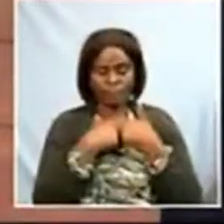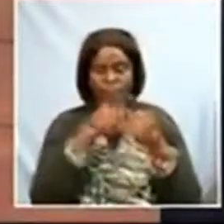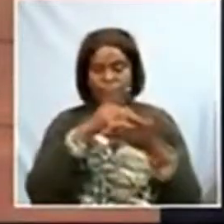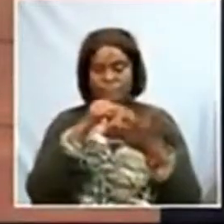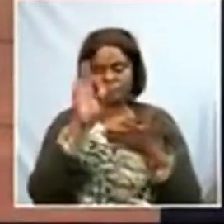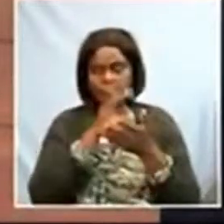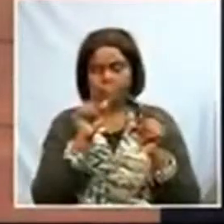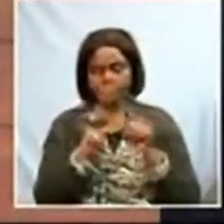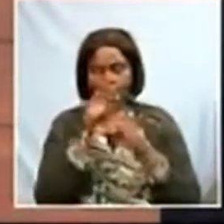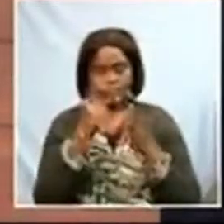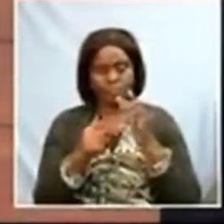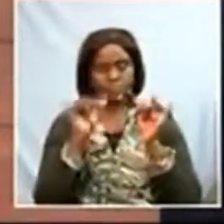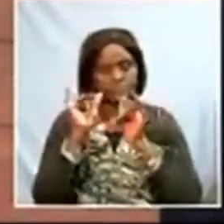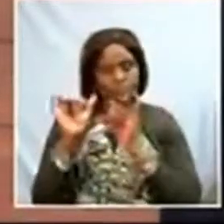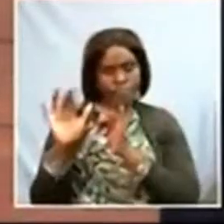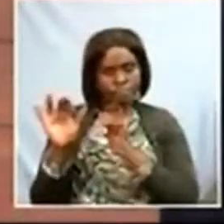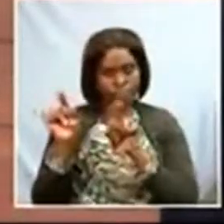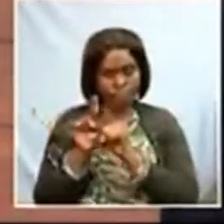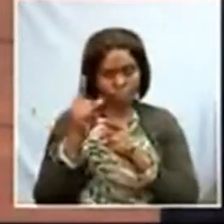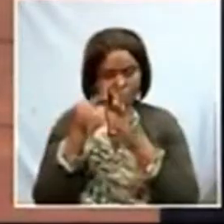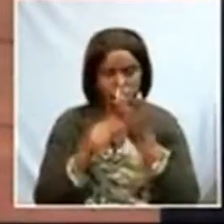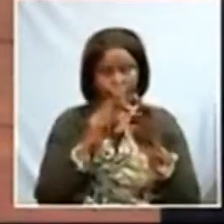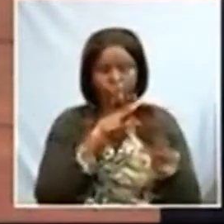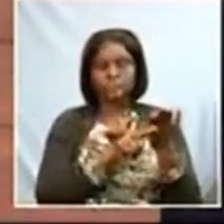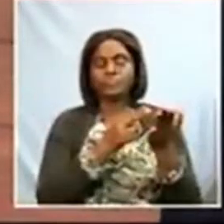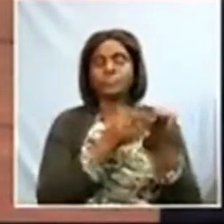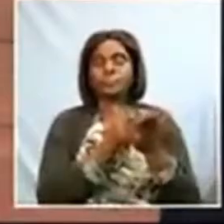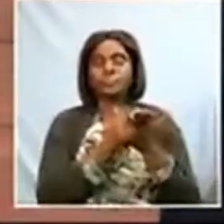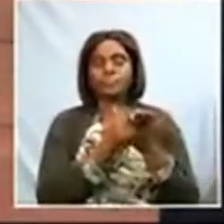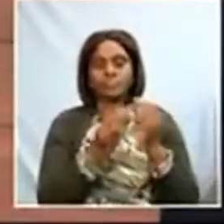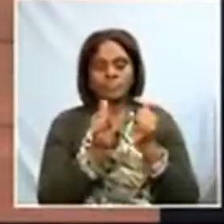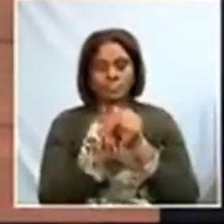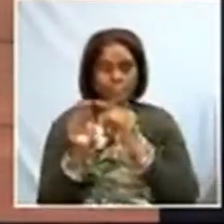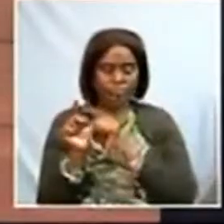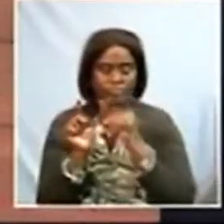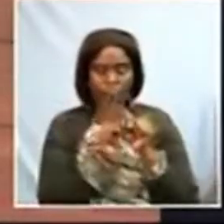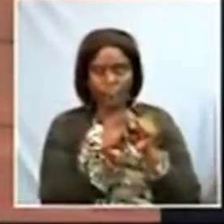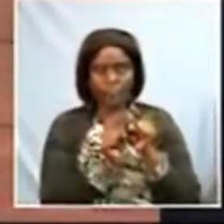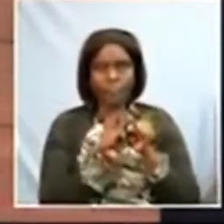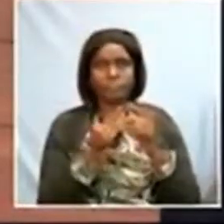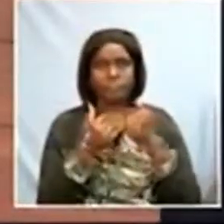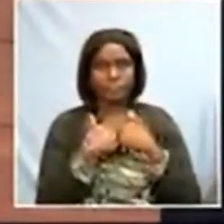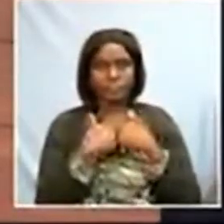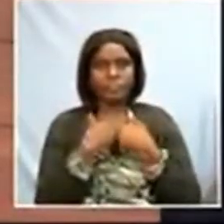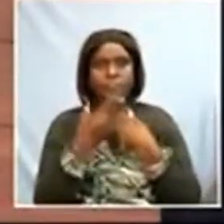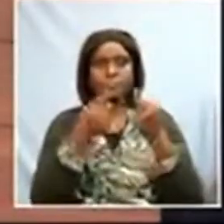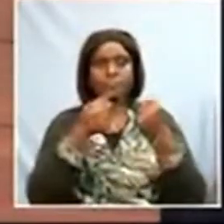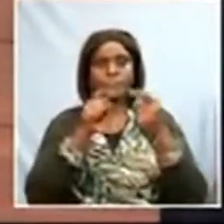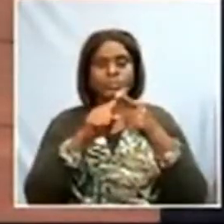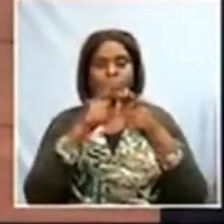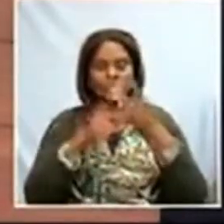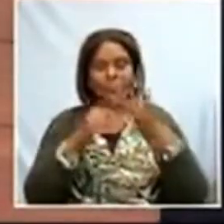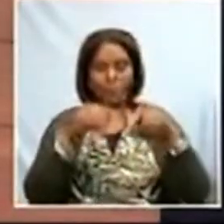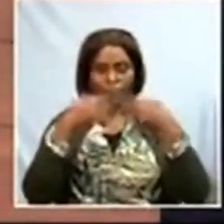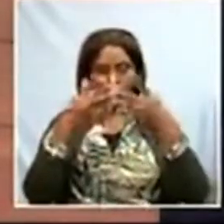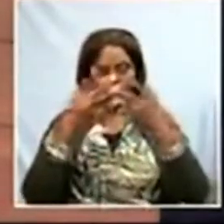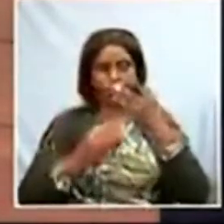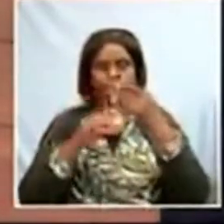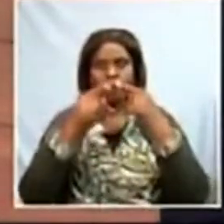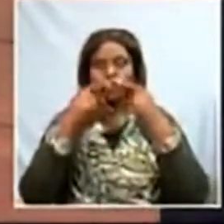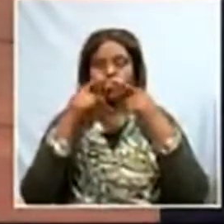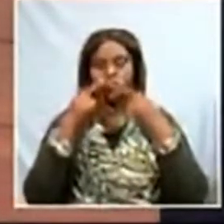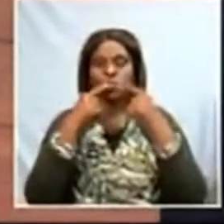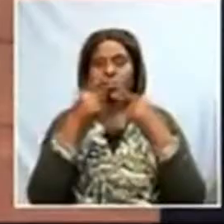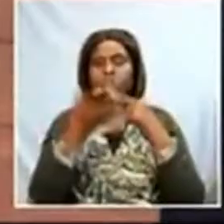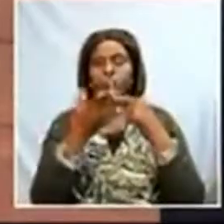paid and what is remaining and what is the status quo. And also, have they tried to issue some demand